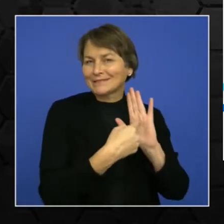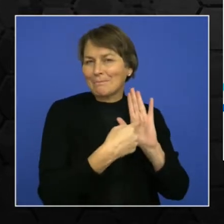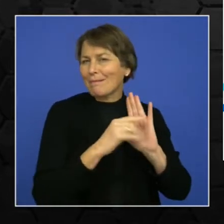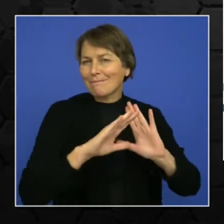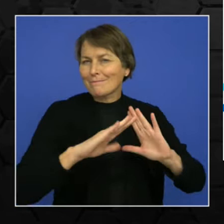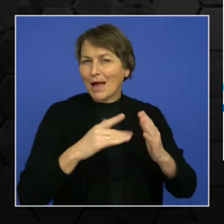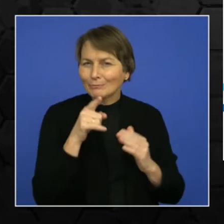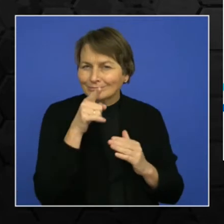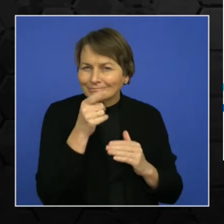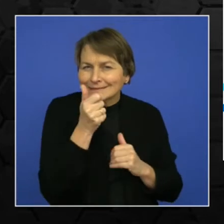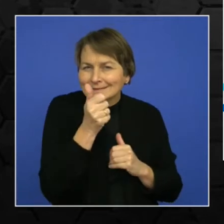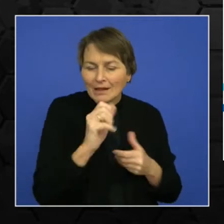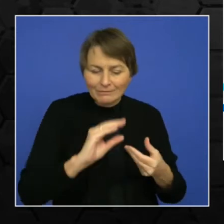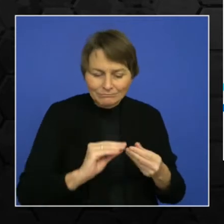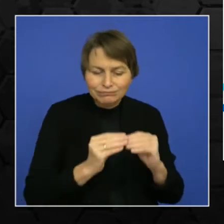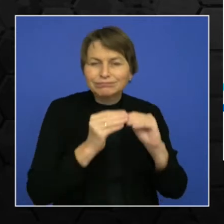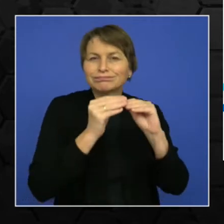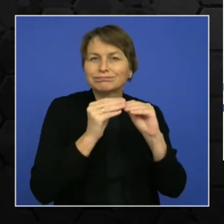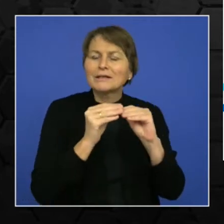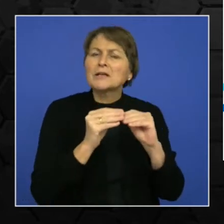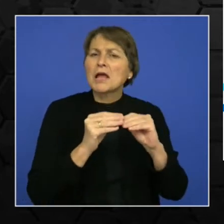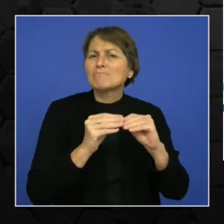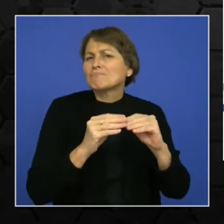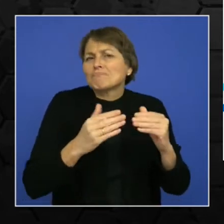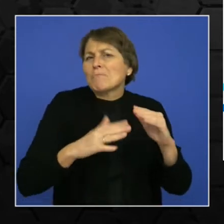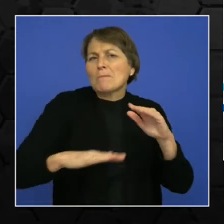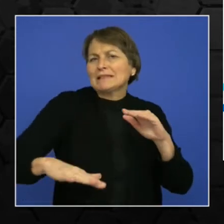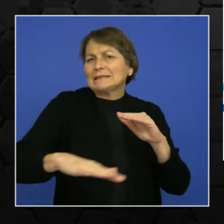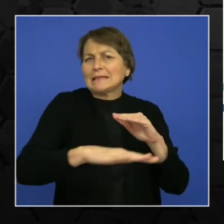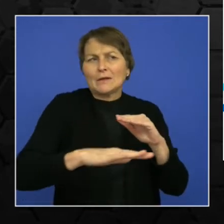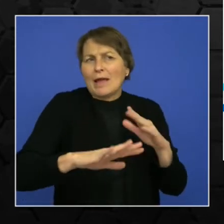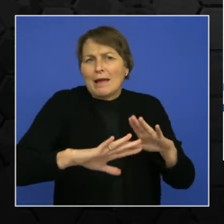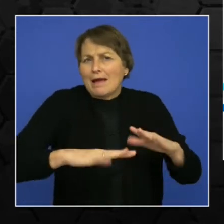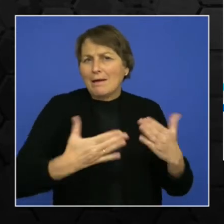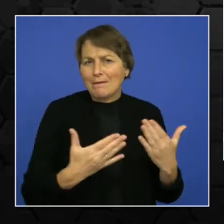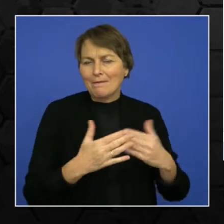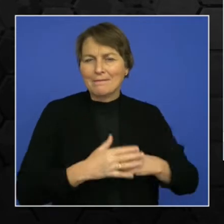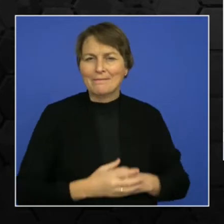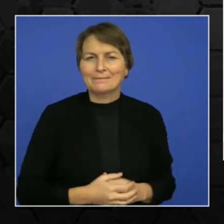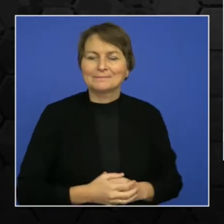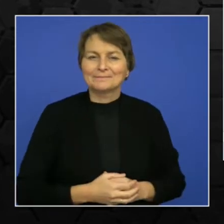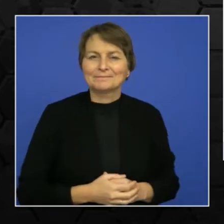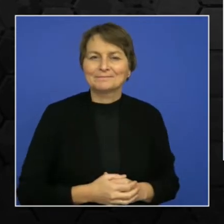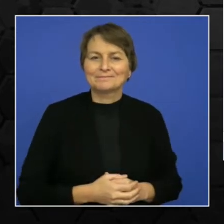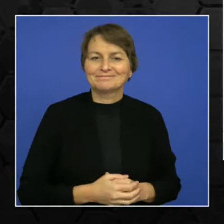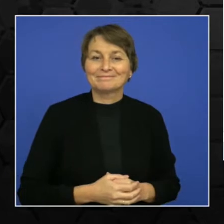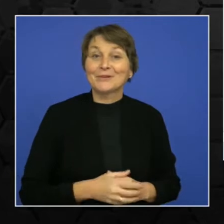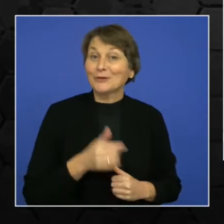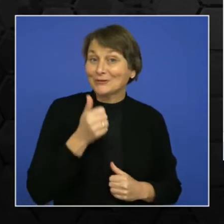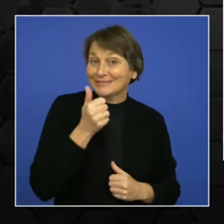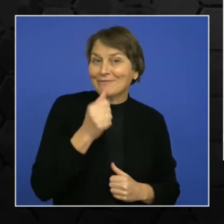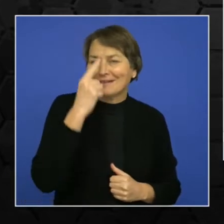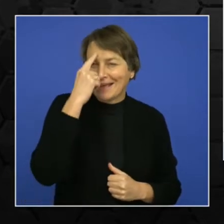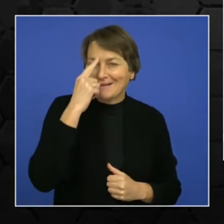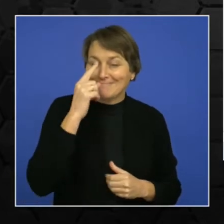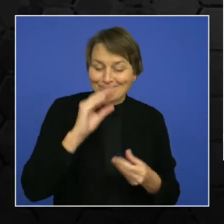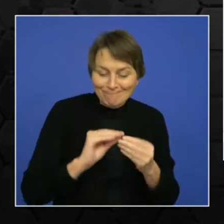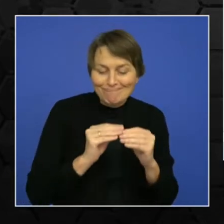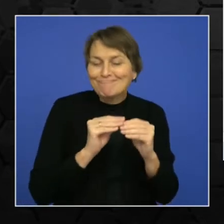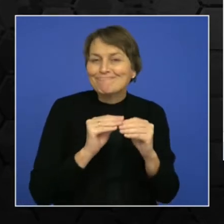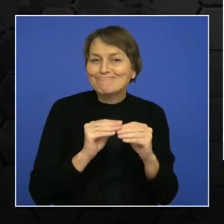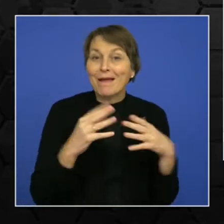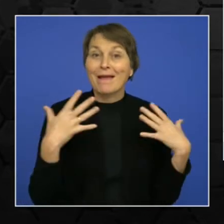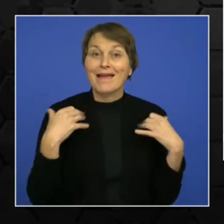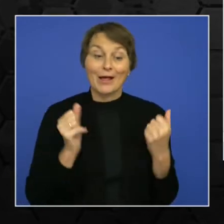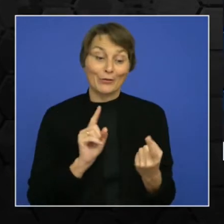creating a basic scenario and also how to provision your first health bot. So let me just go to my